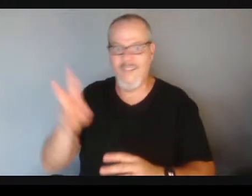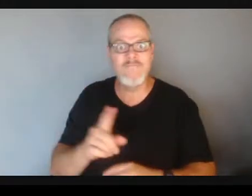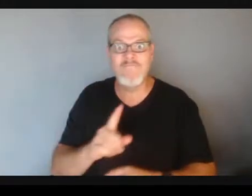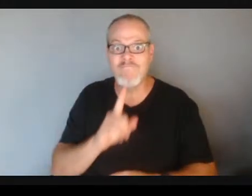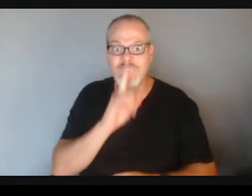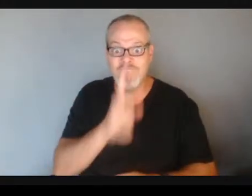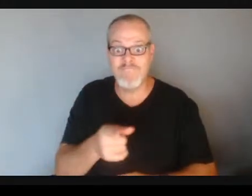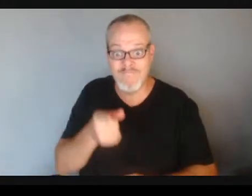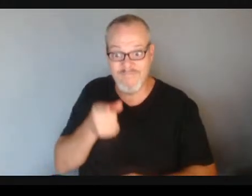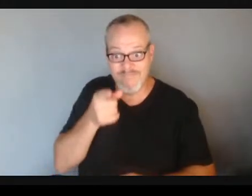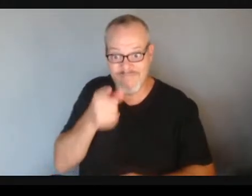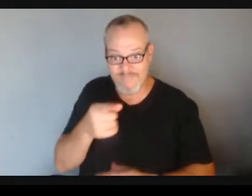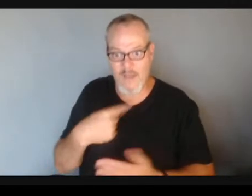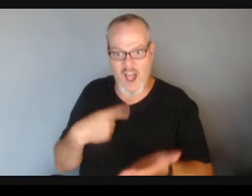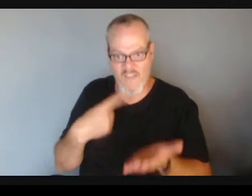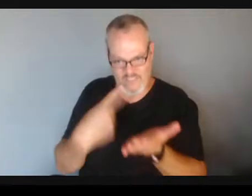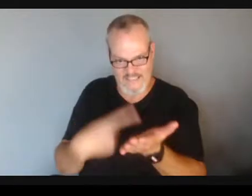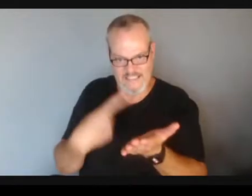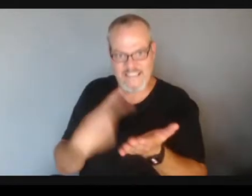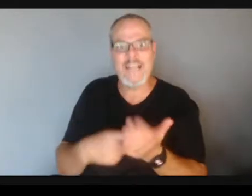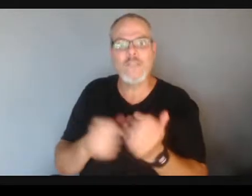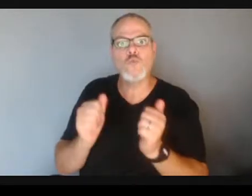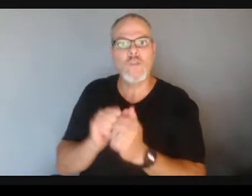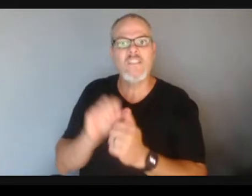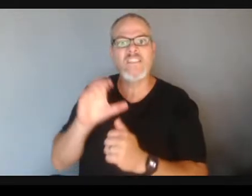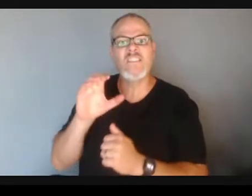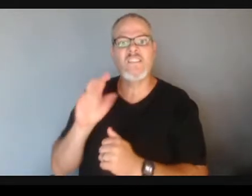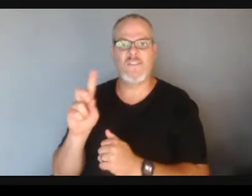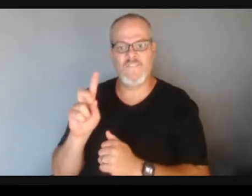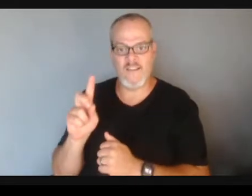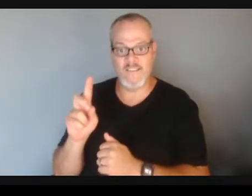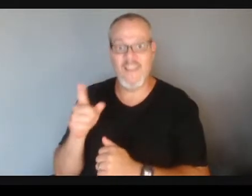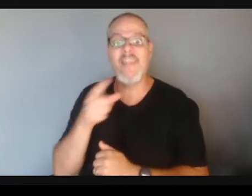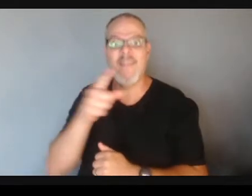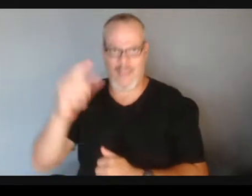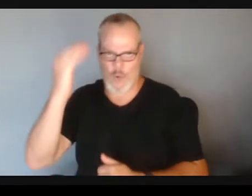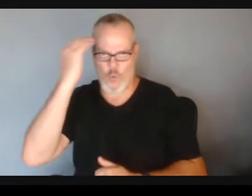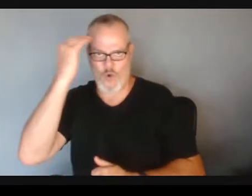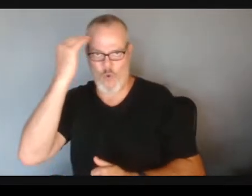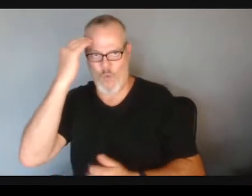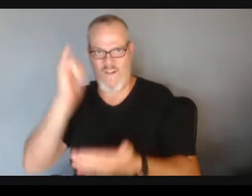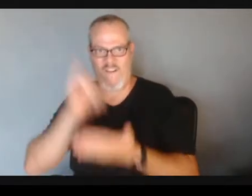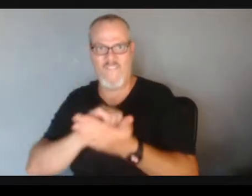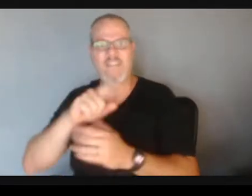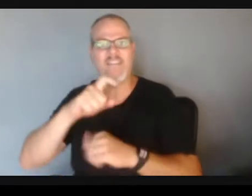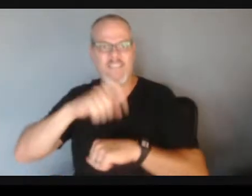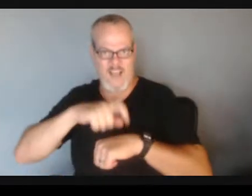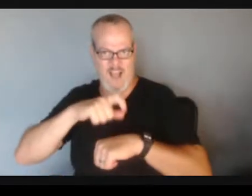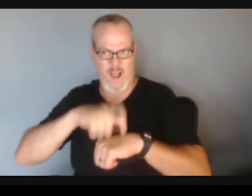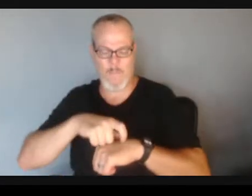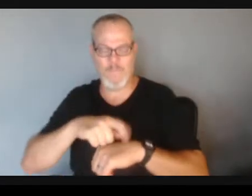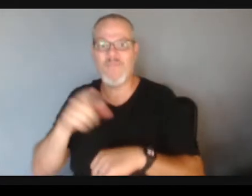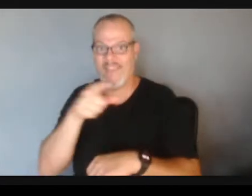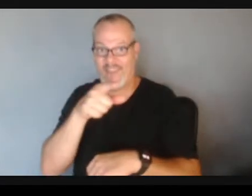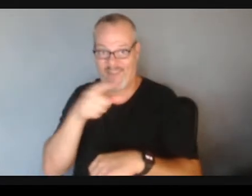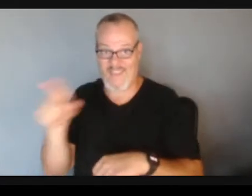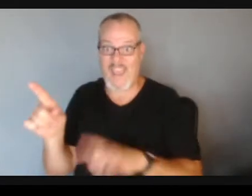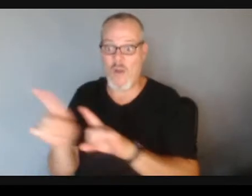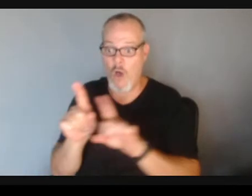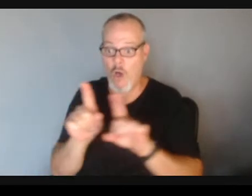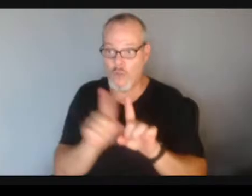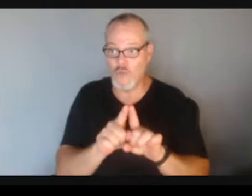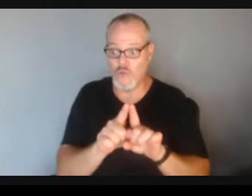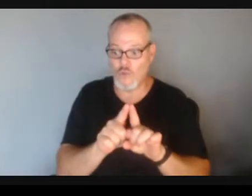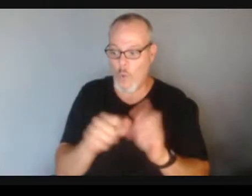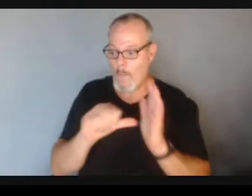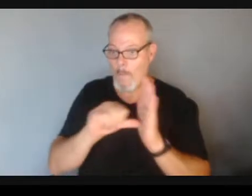this map with Civil Defense. They were aware of it at the time. They also